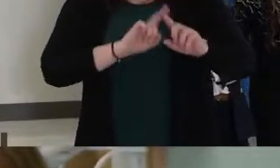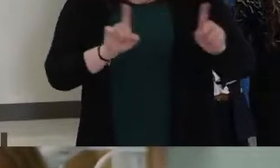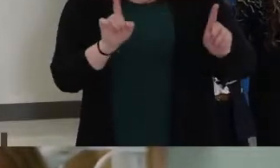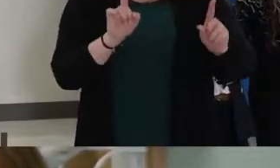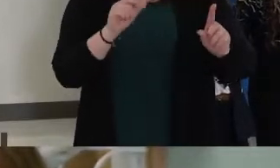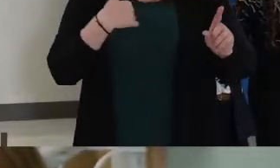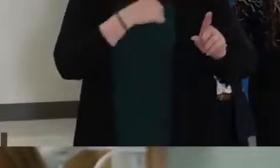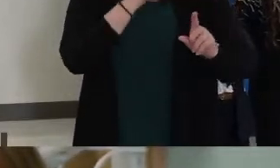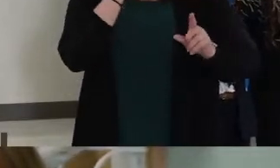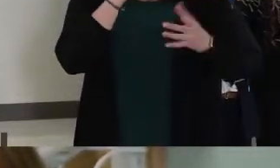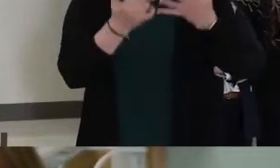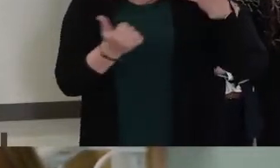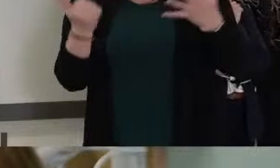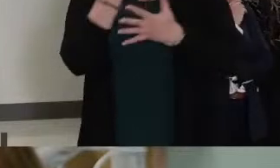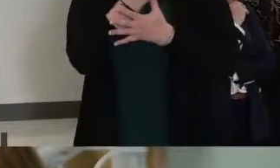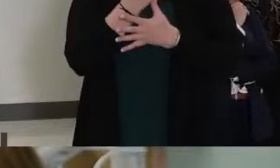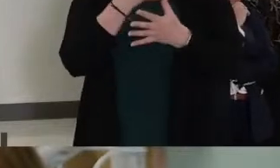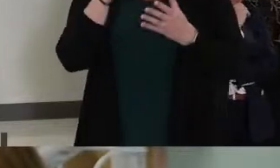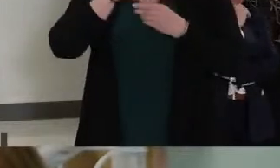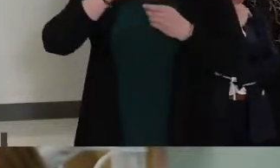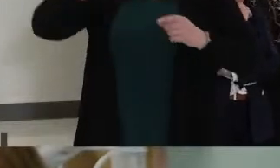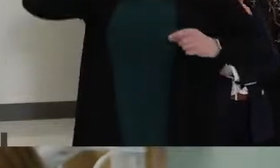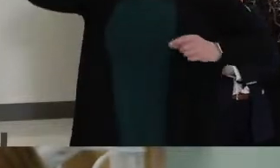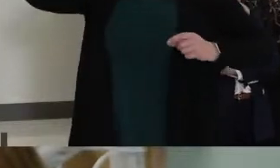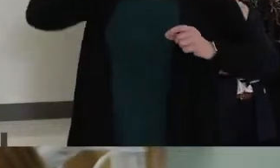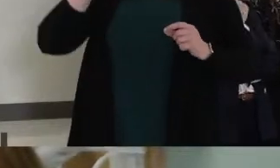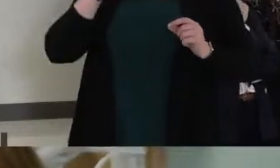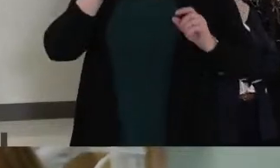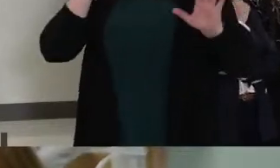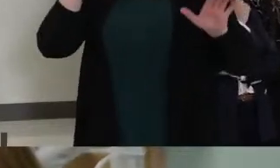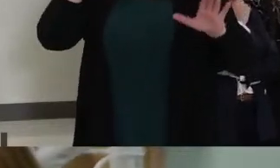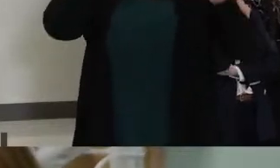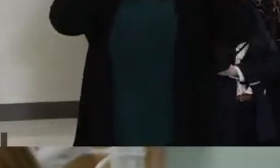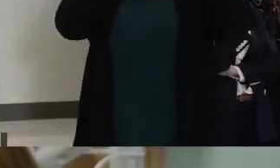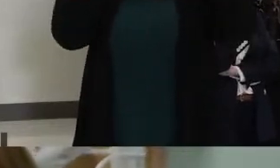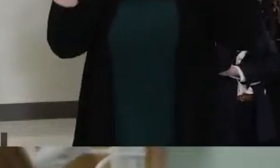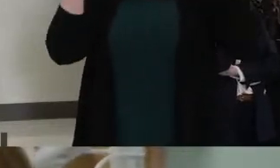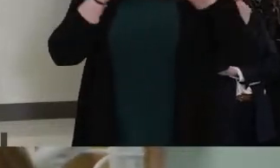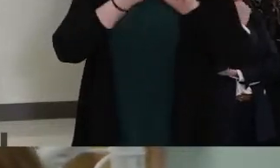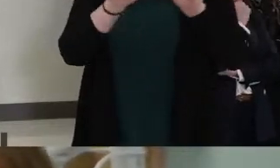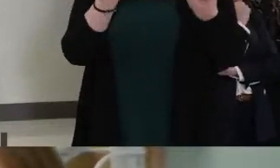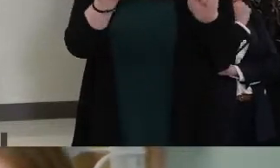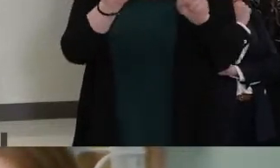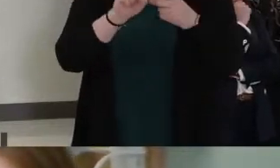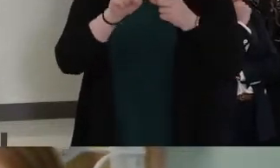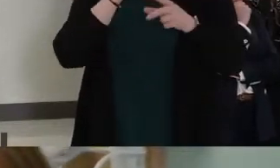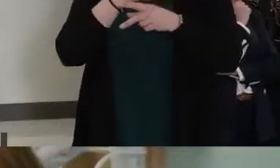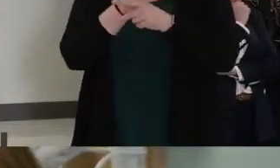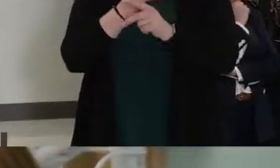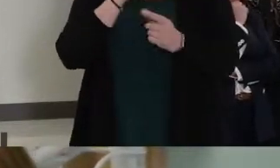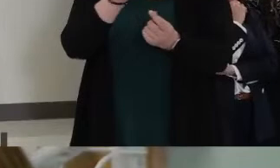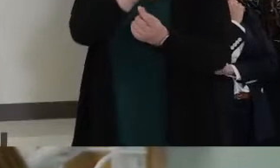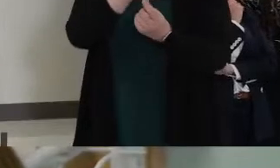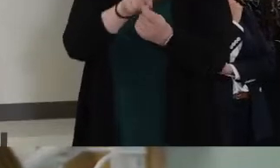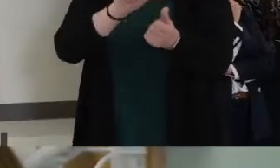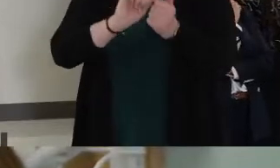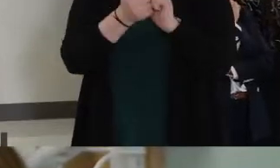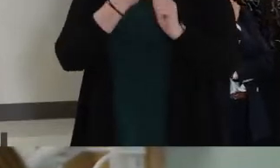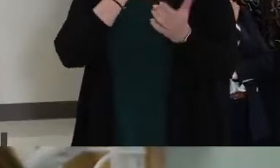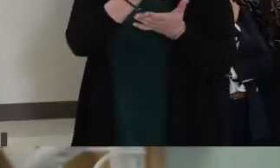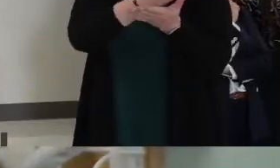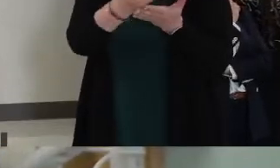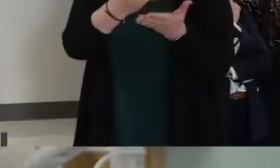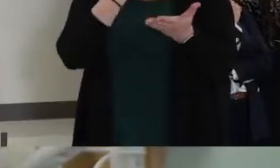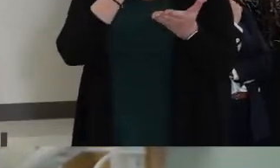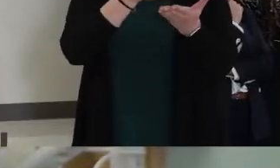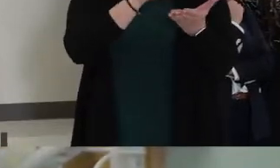just prioritizing it in theory or at a high level, but we're able to produce exactly how these resources